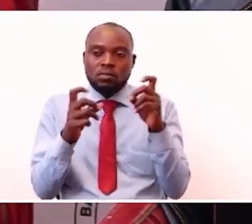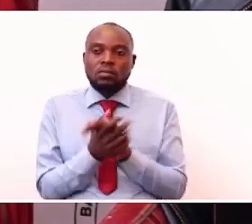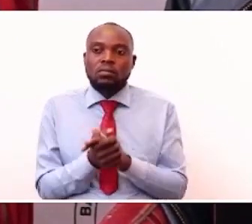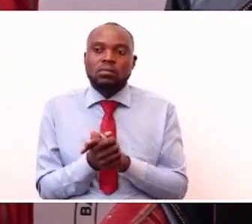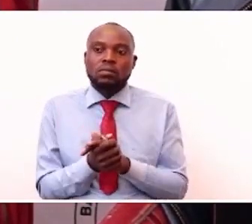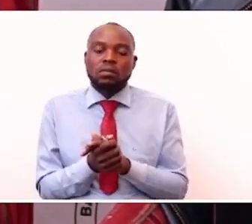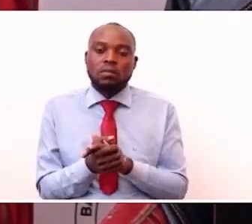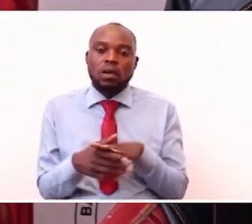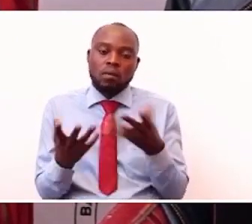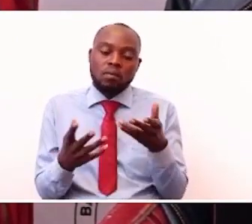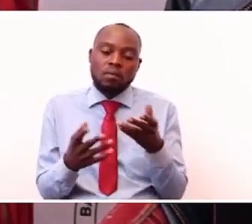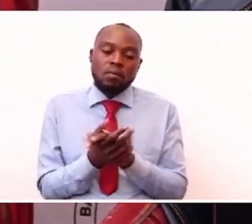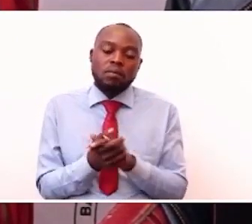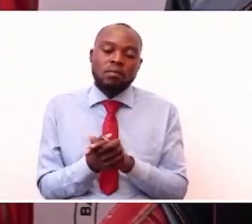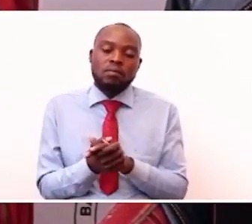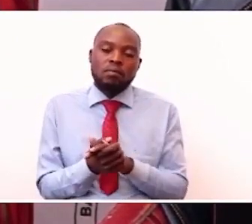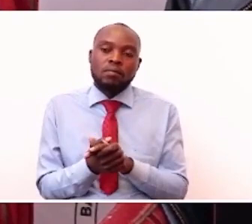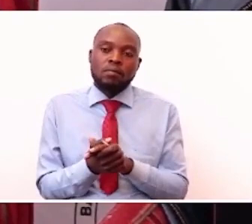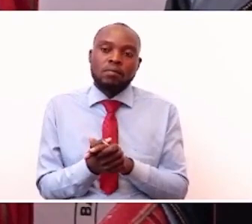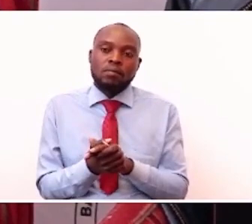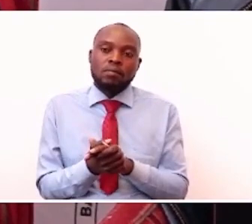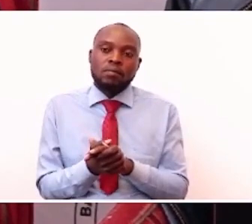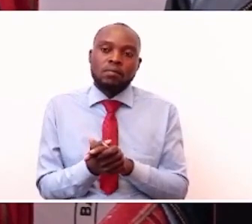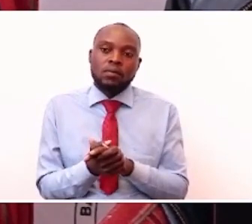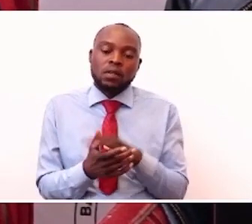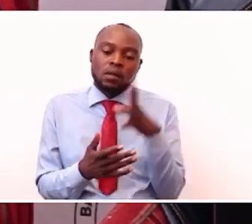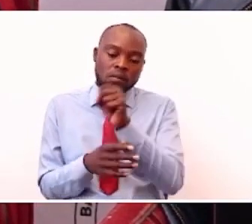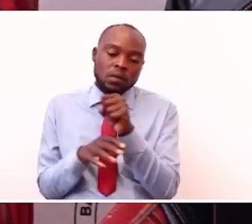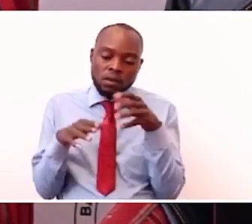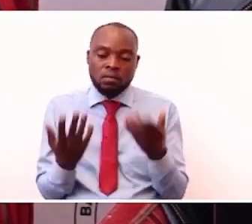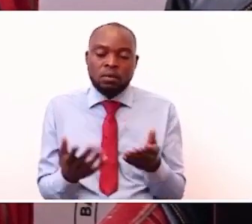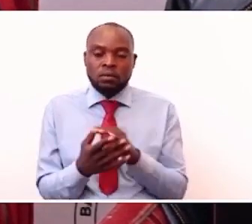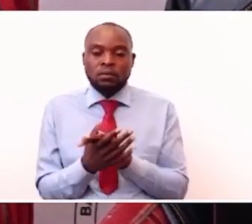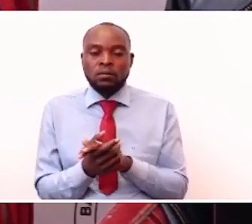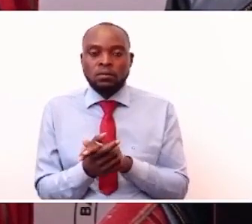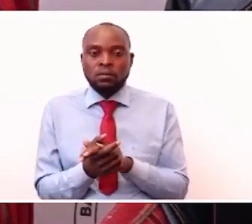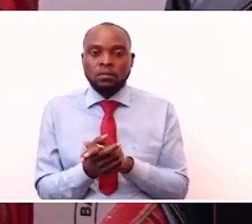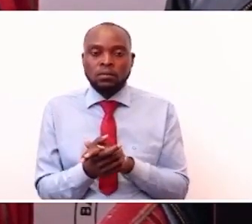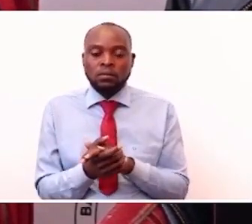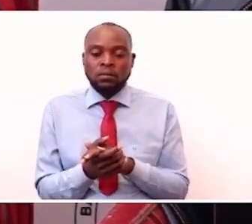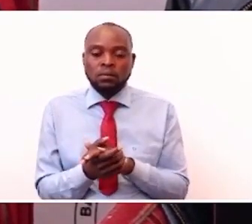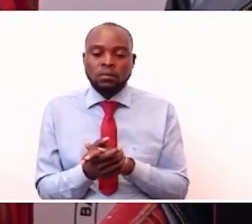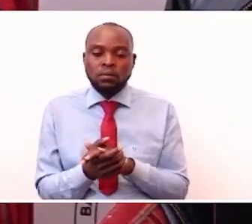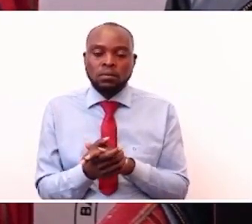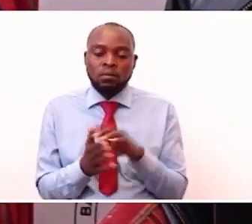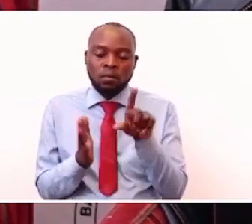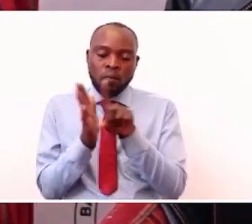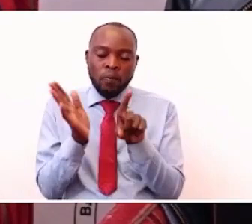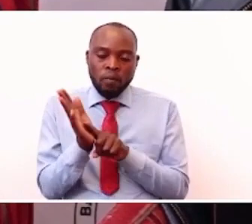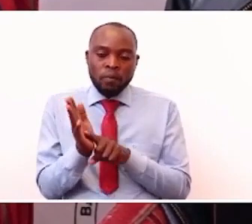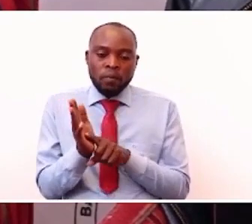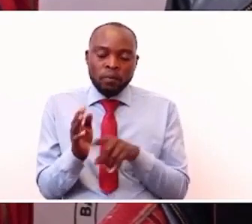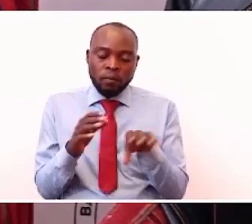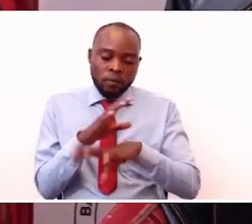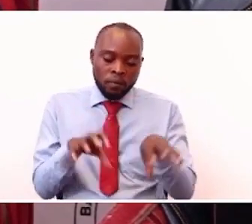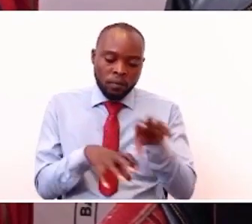stable and less volatile. How do these exist in a policy environment where the